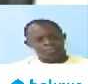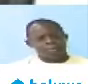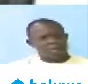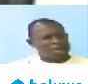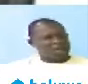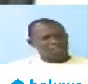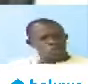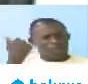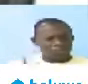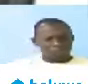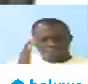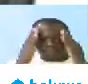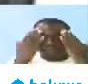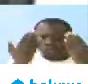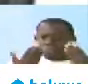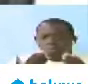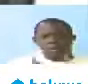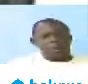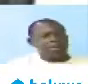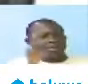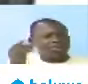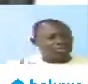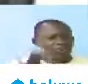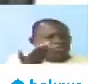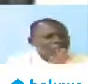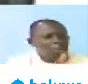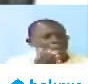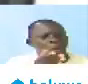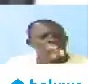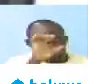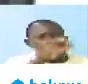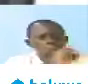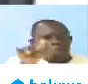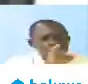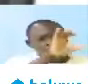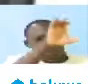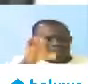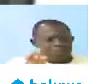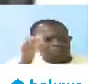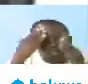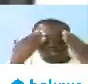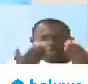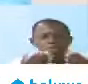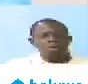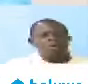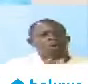There are people whom you don't know, you don't even know where they came from. But what was the purpose of all this?